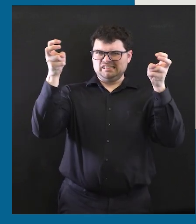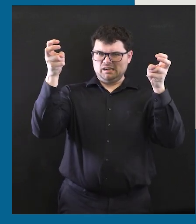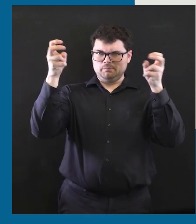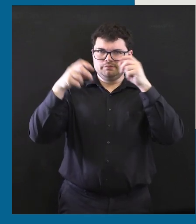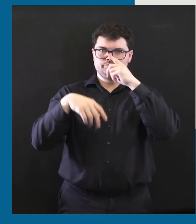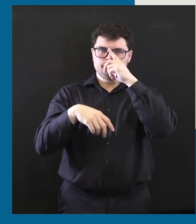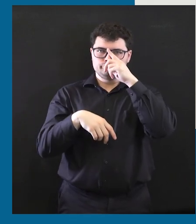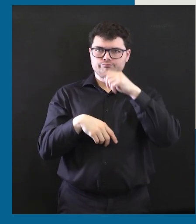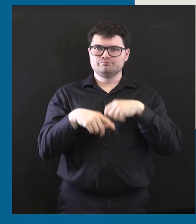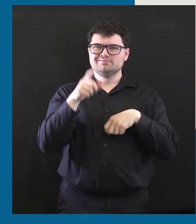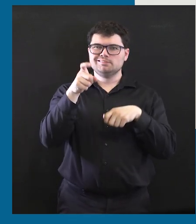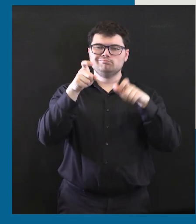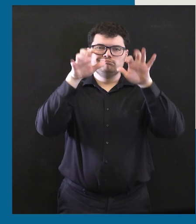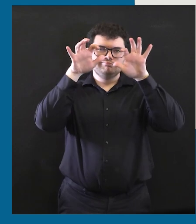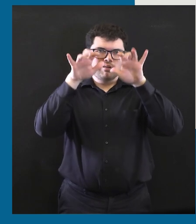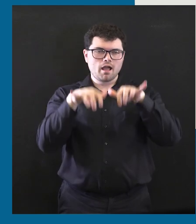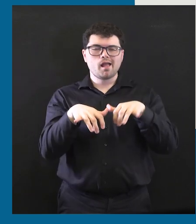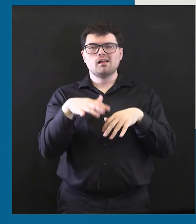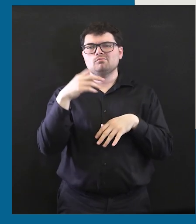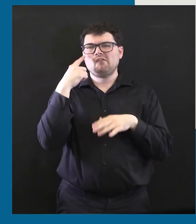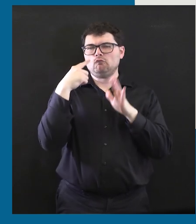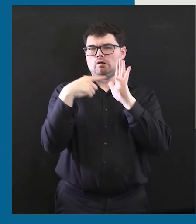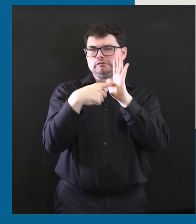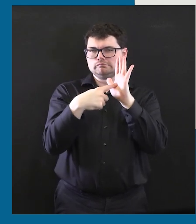Now, type in the title.